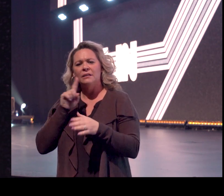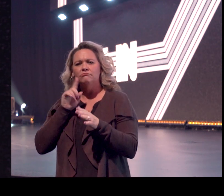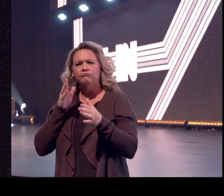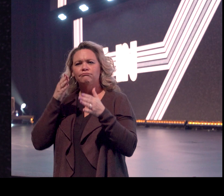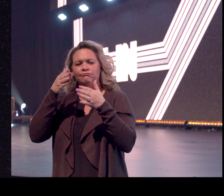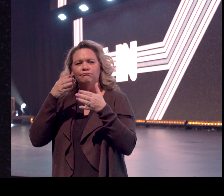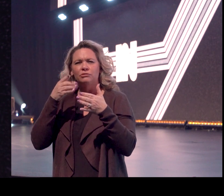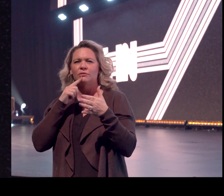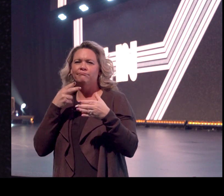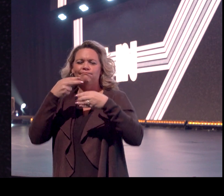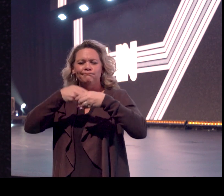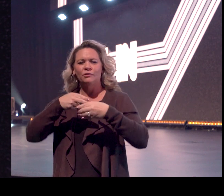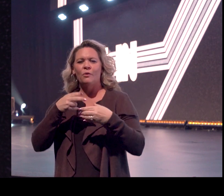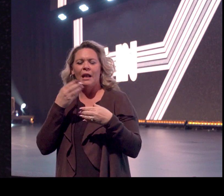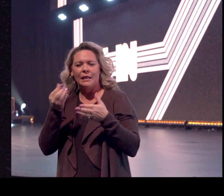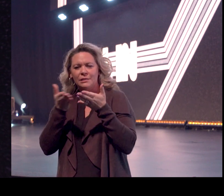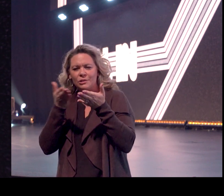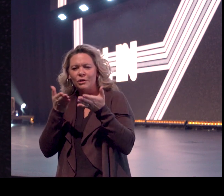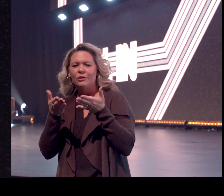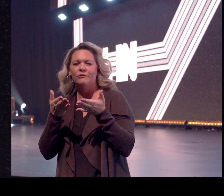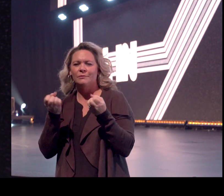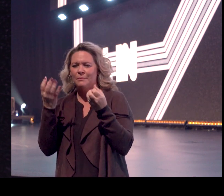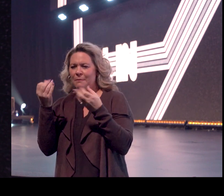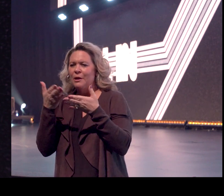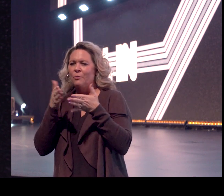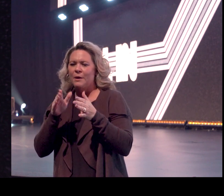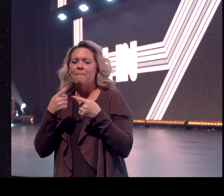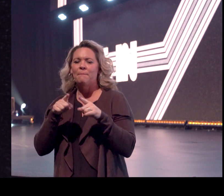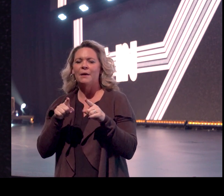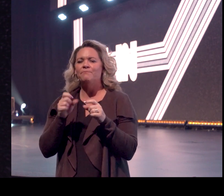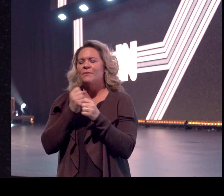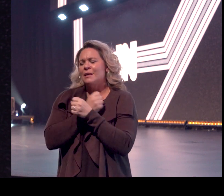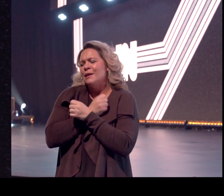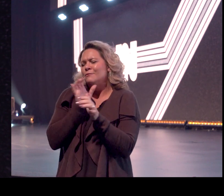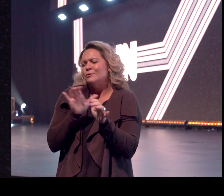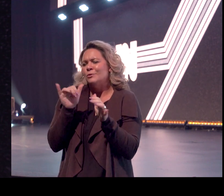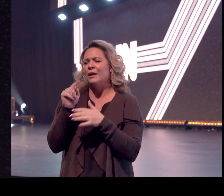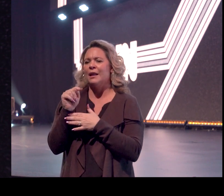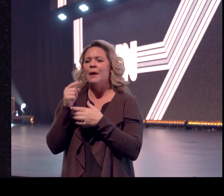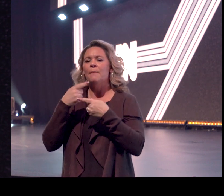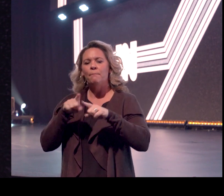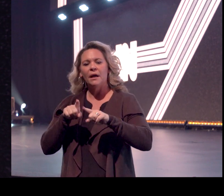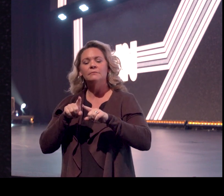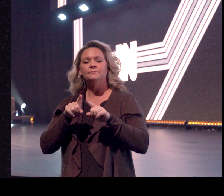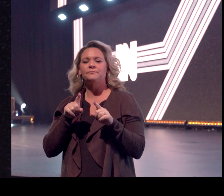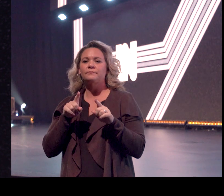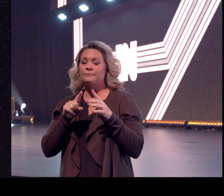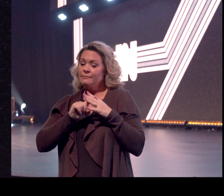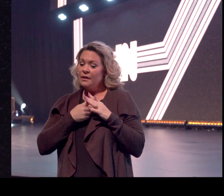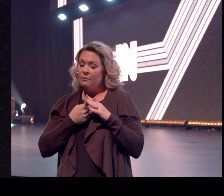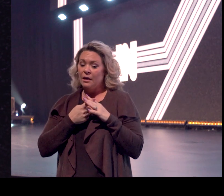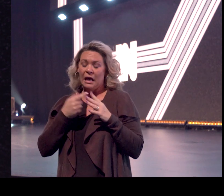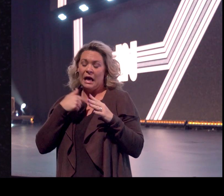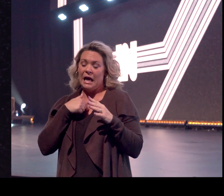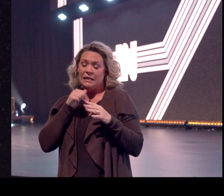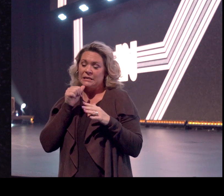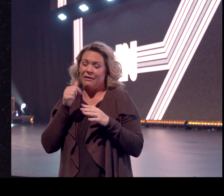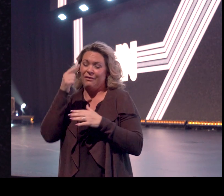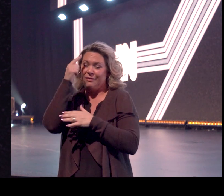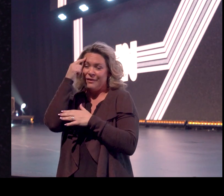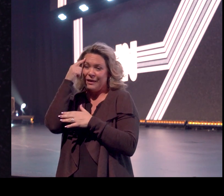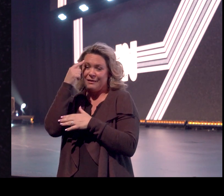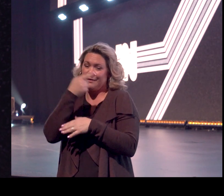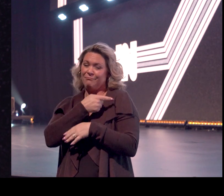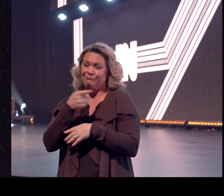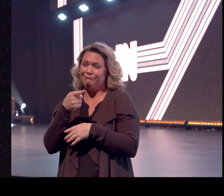really, I had to dive in and serve in so many areas and I really loved doing it. But I just want you to feel this. There was a time